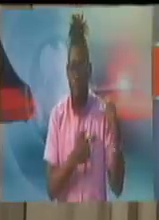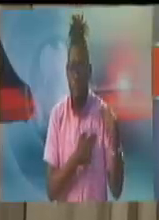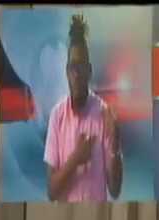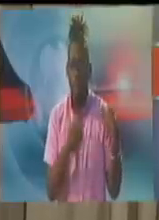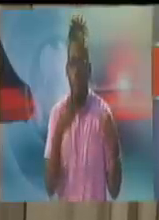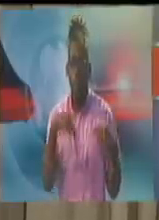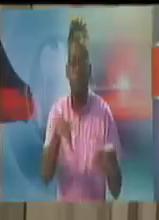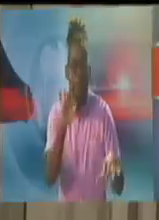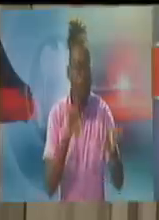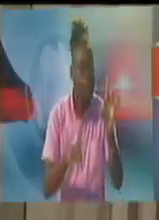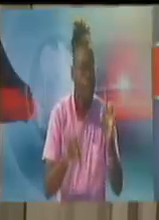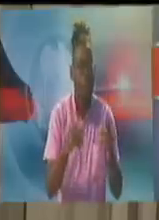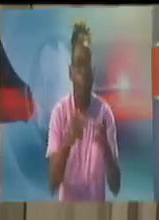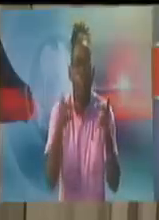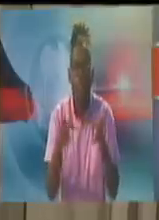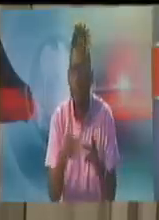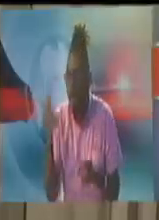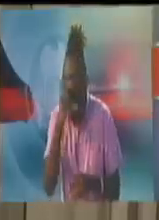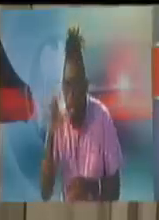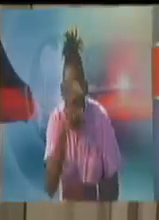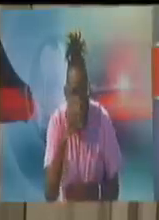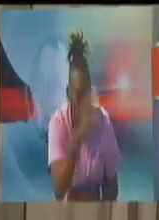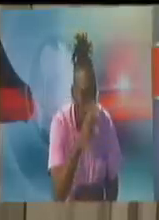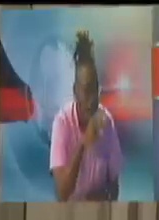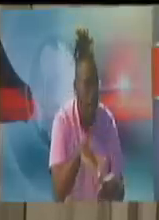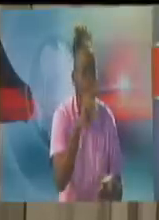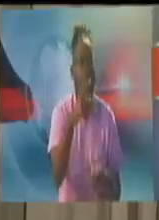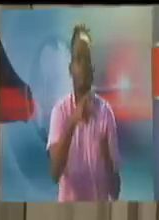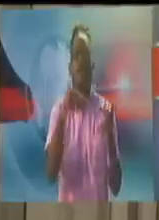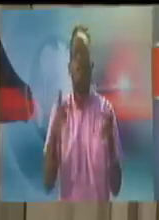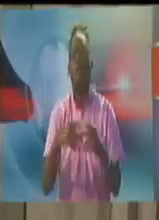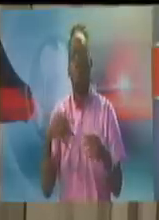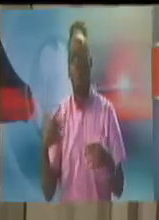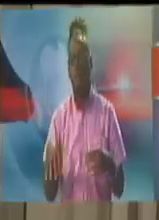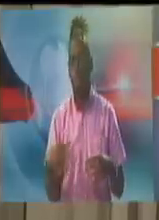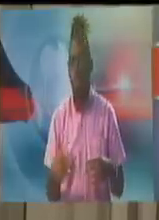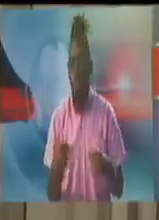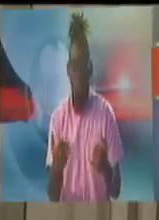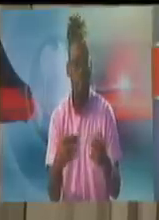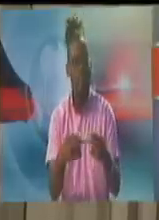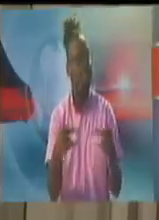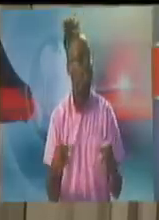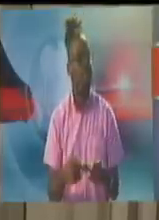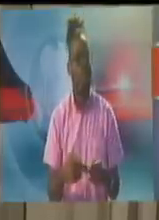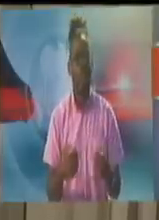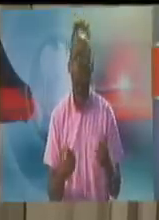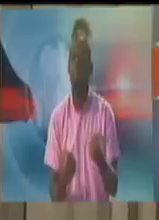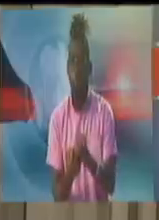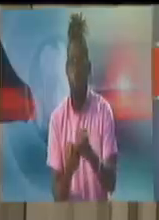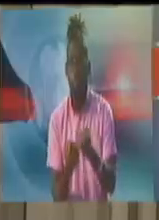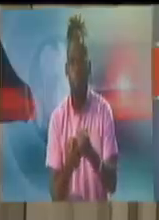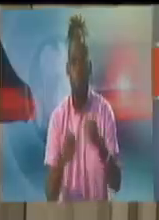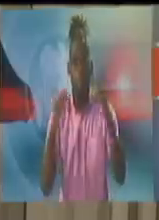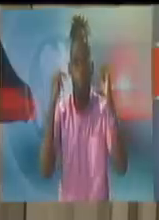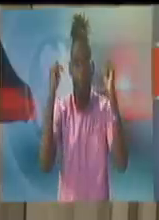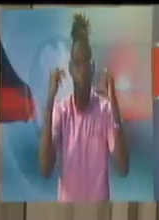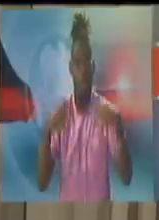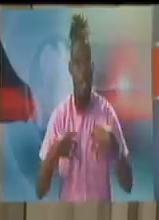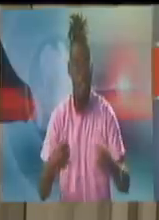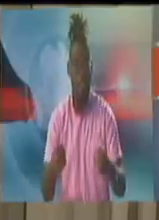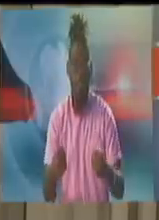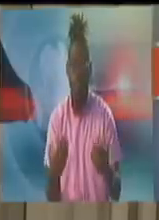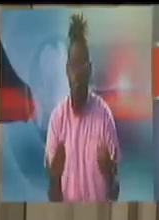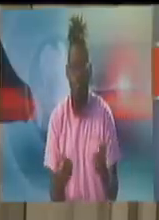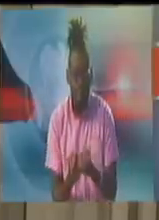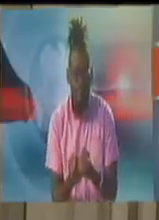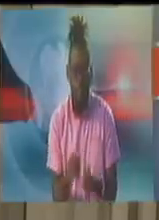to facilities. They're the ones doing the engineering work and assisting Ministry of Health in some of the most mundane of jobs, but